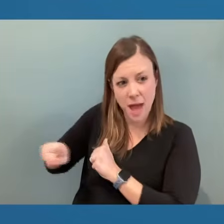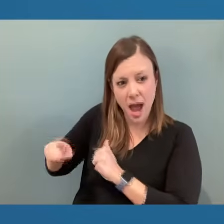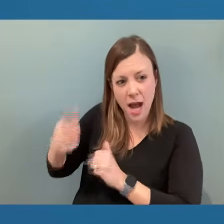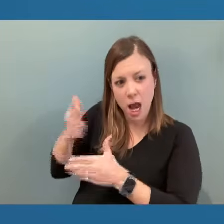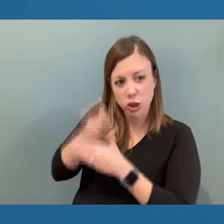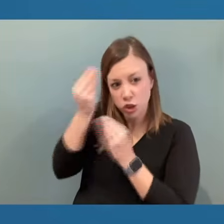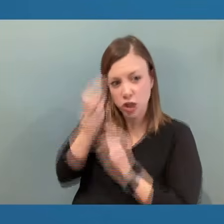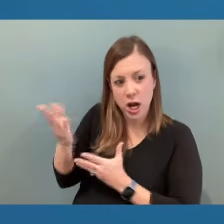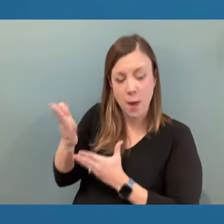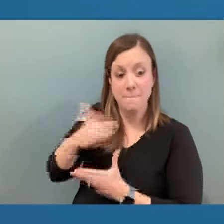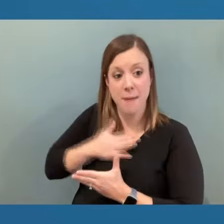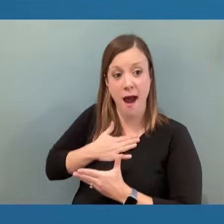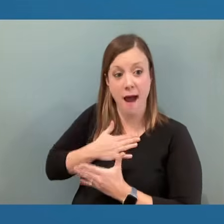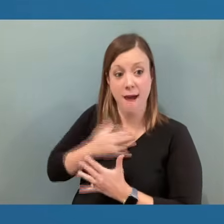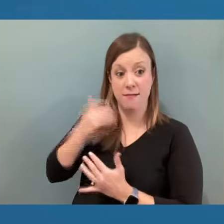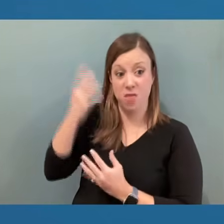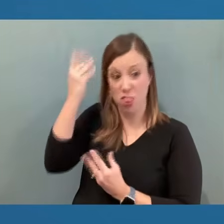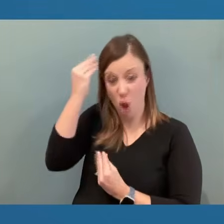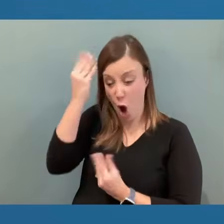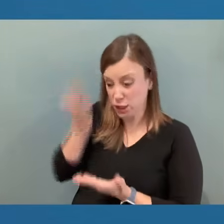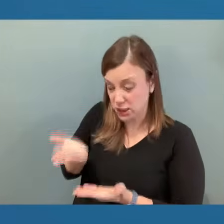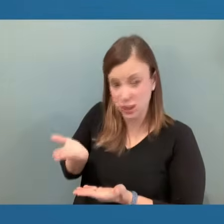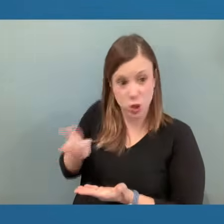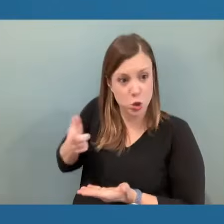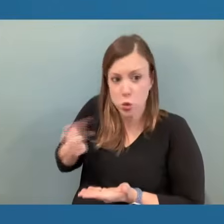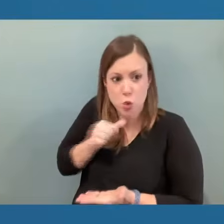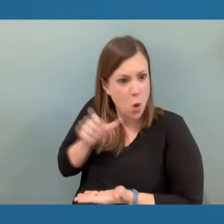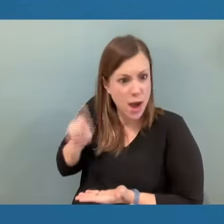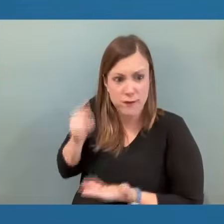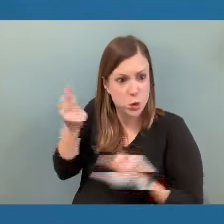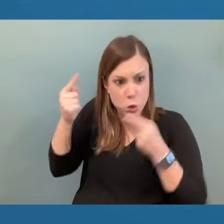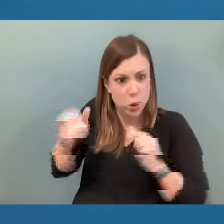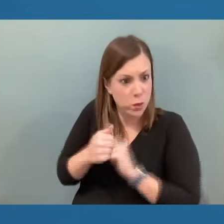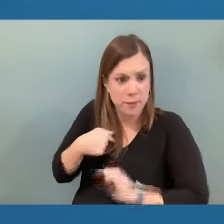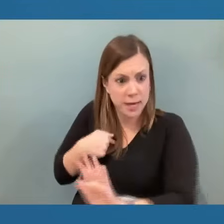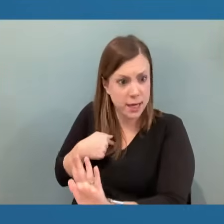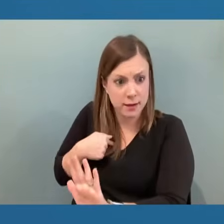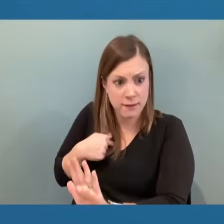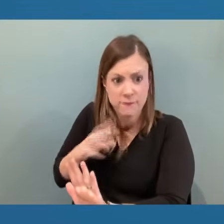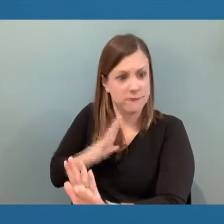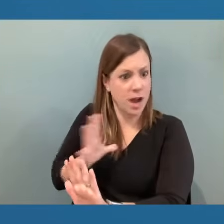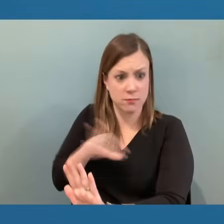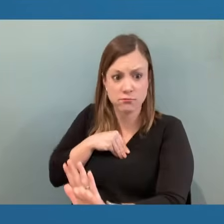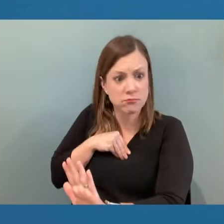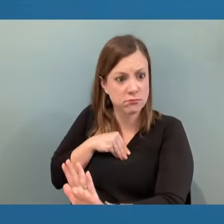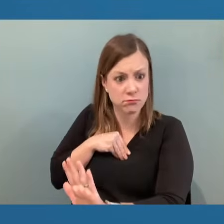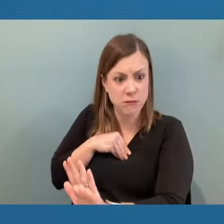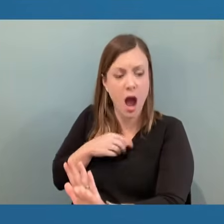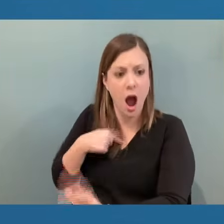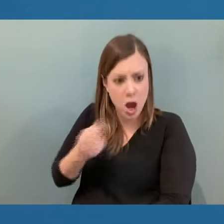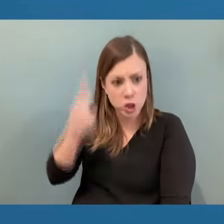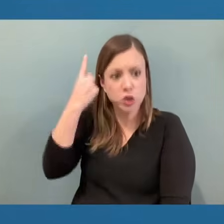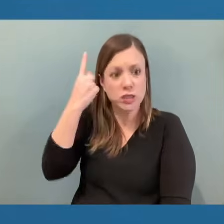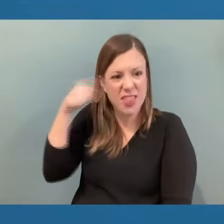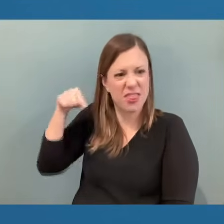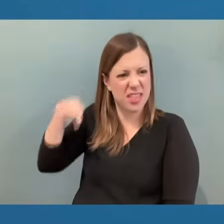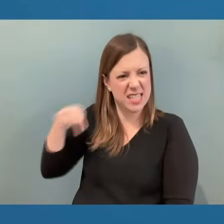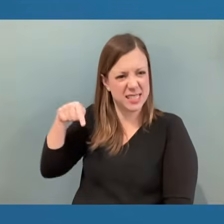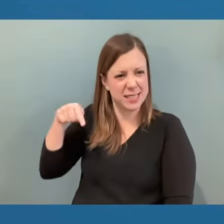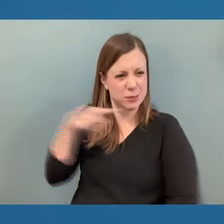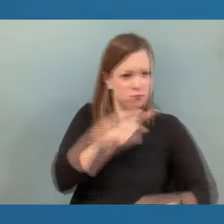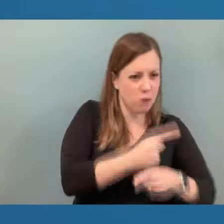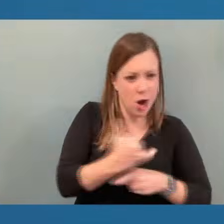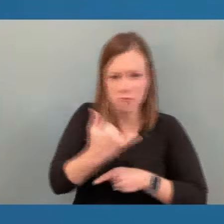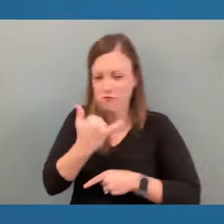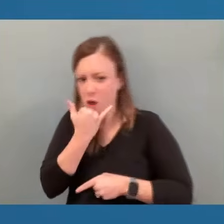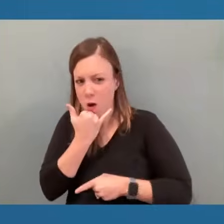and I said, you don't have to agree with me. That's all right, I understand. This is a moral decision for you, a religious